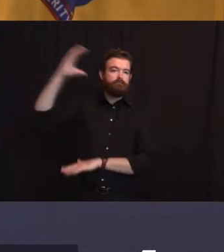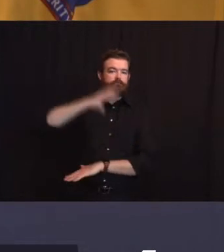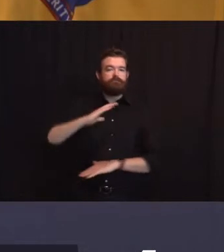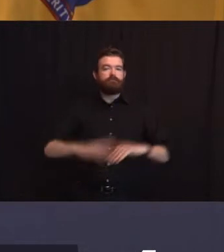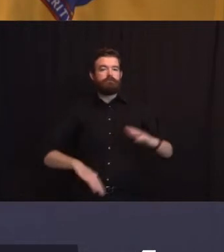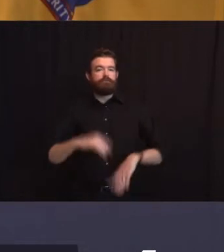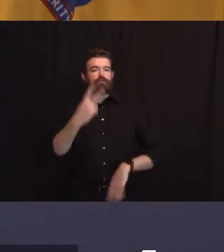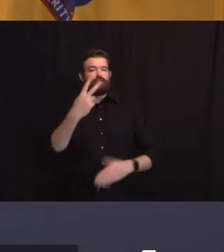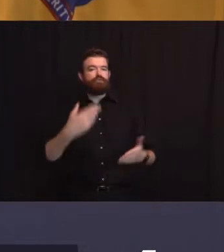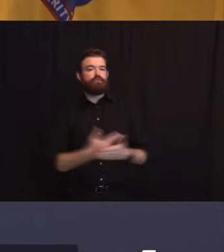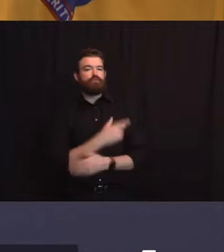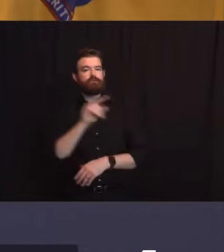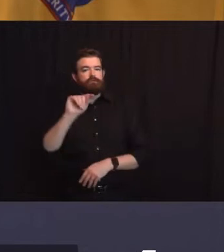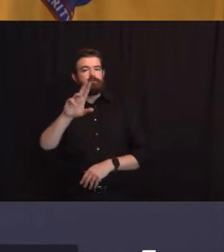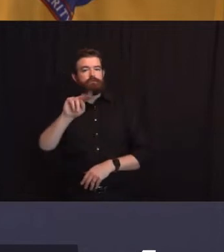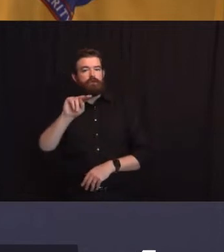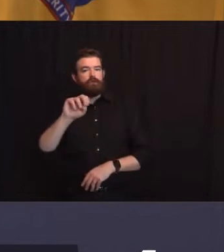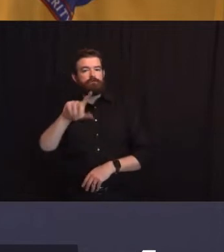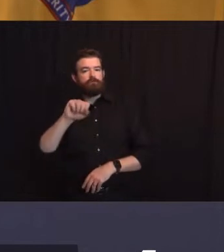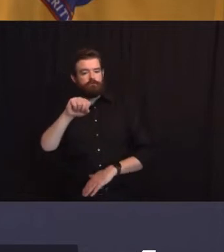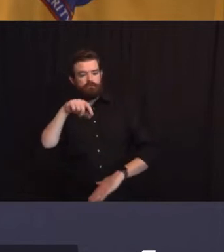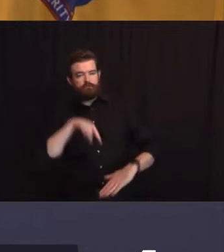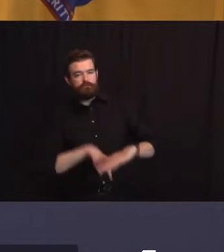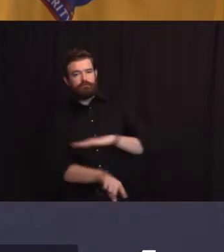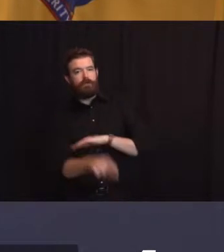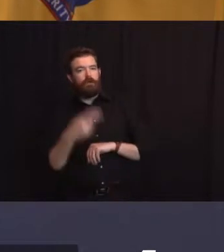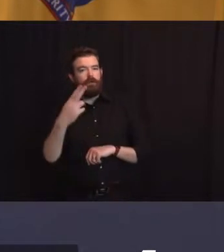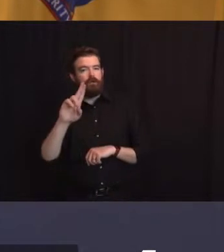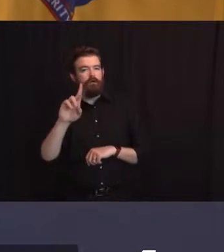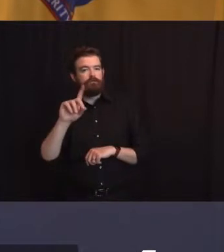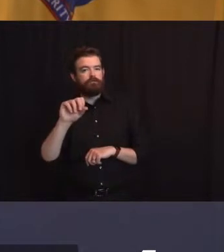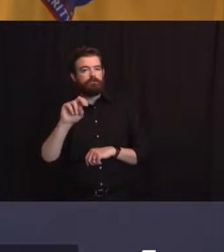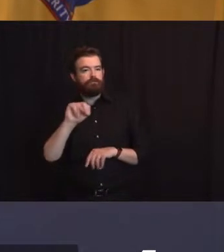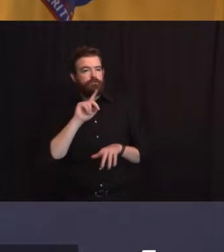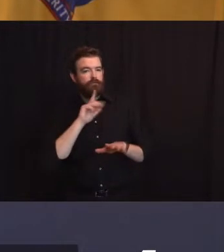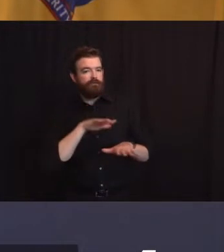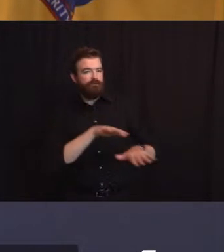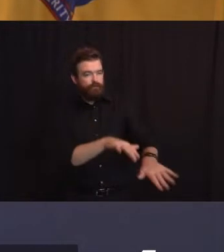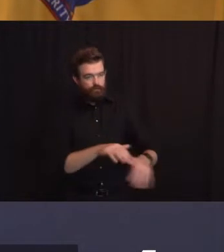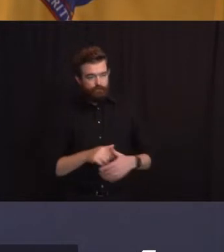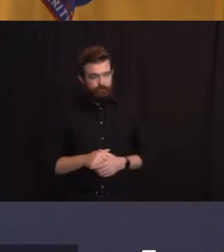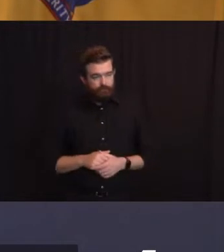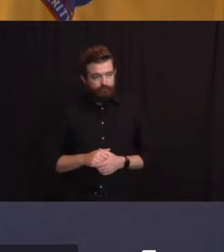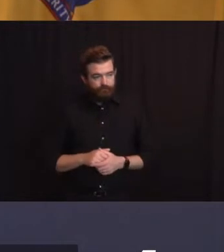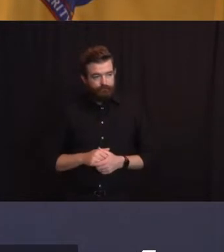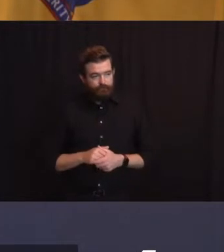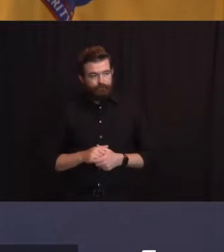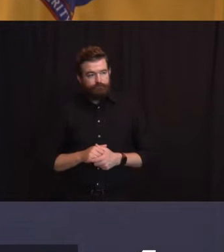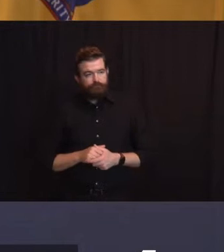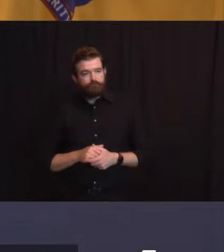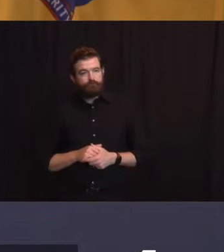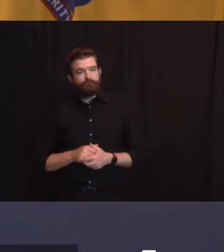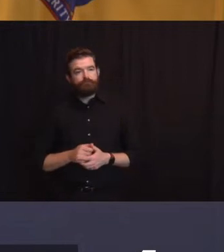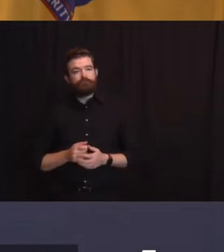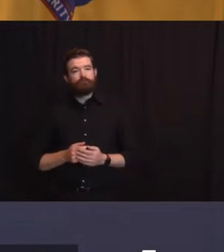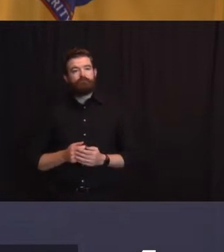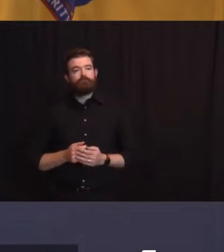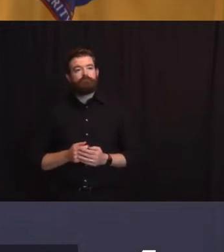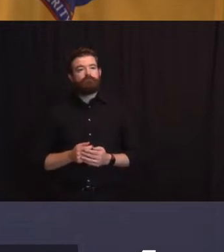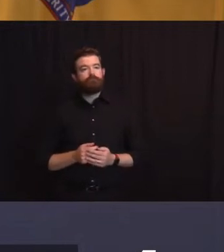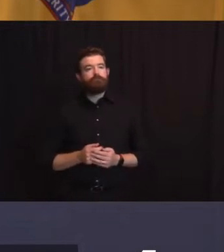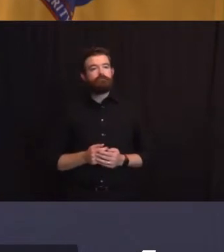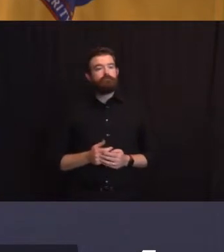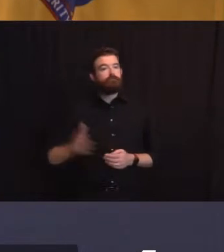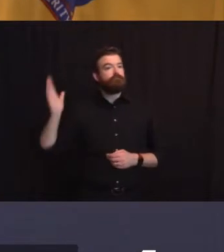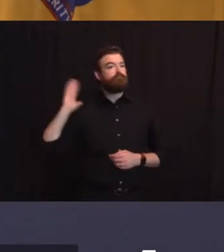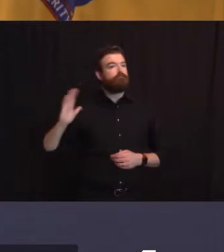this thing is going to reclaim its space. It used to be, not that long ago, the #1 public transit system in America, and I have personally